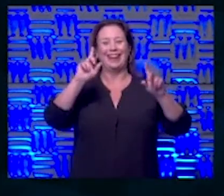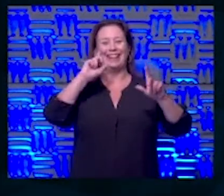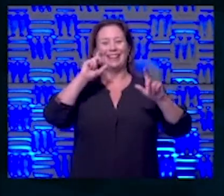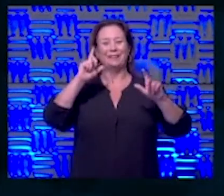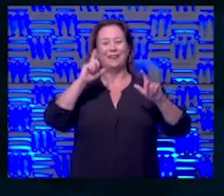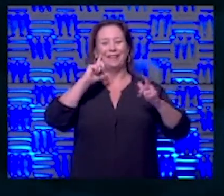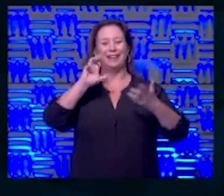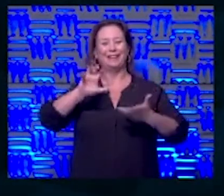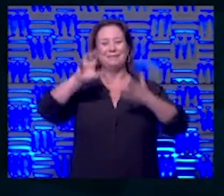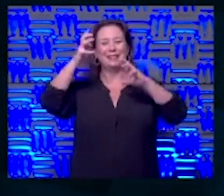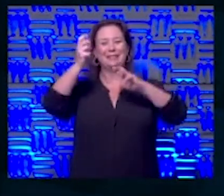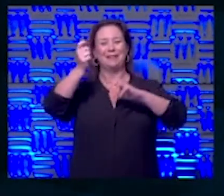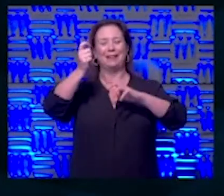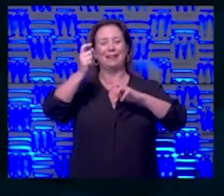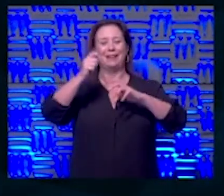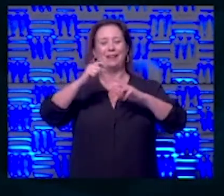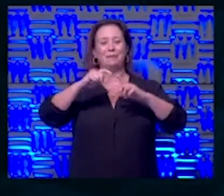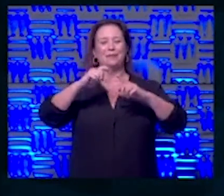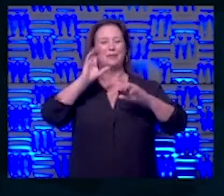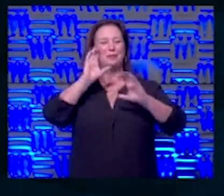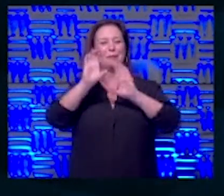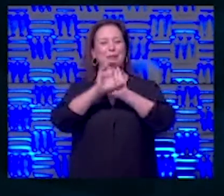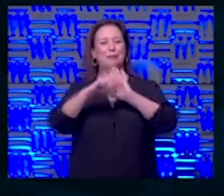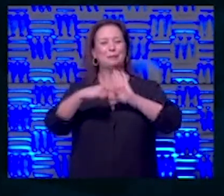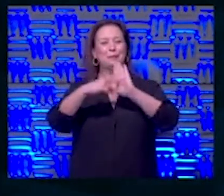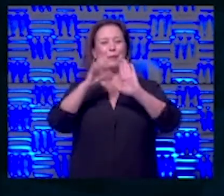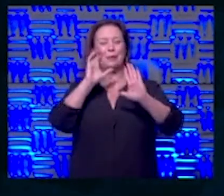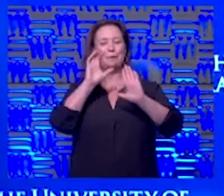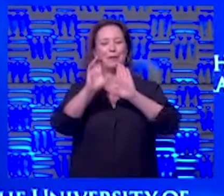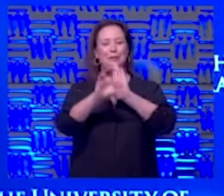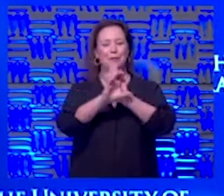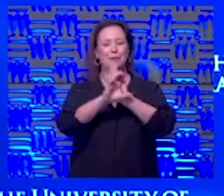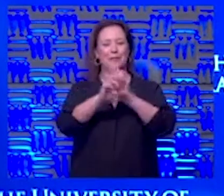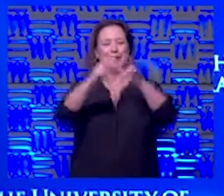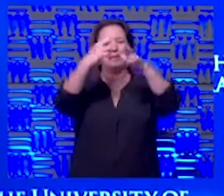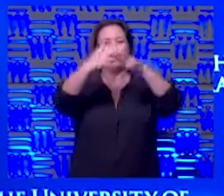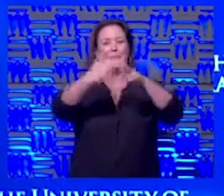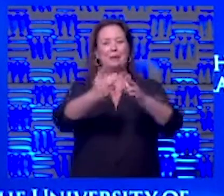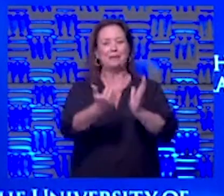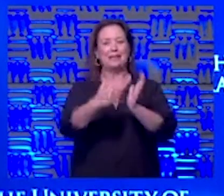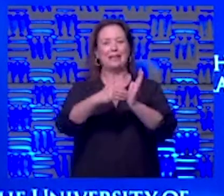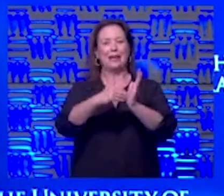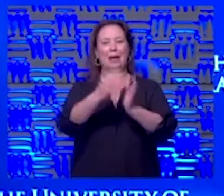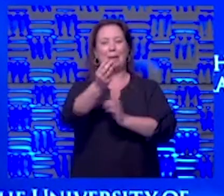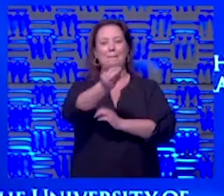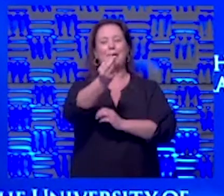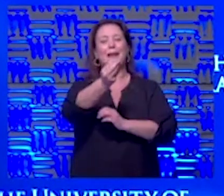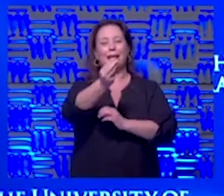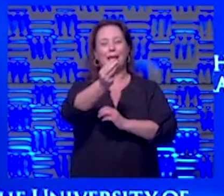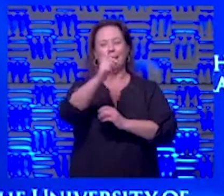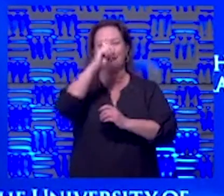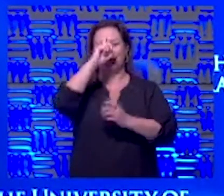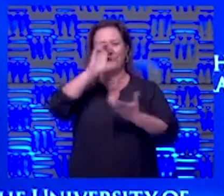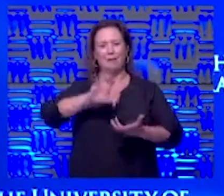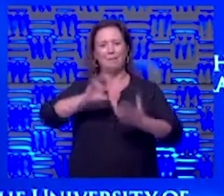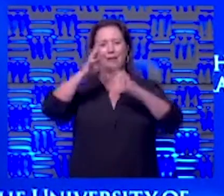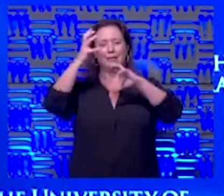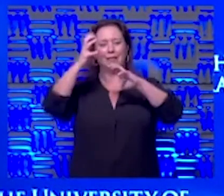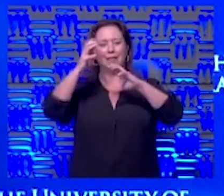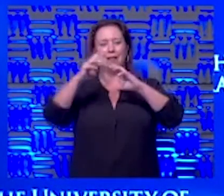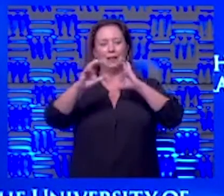had a little bit of, we'll go ahead and let's cycle through these pictures and we'll get the names for you again on Monday. I think we might have had a little bit